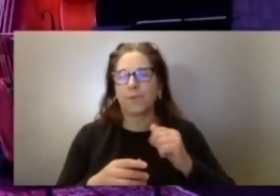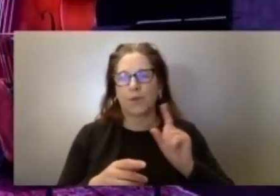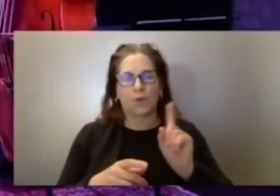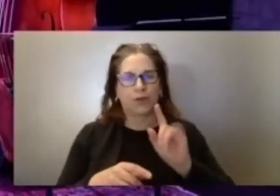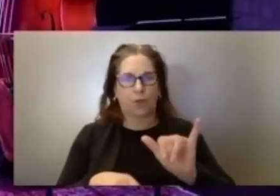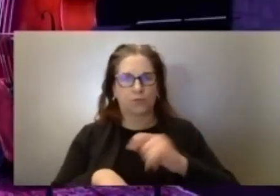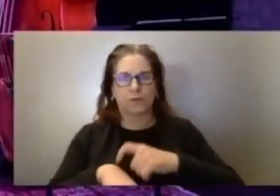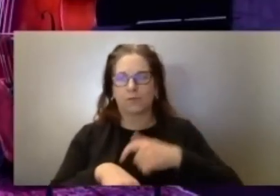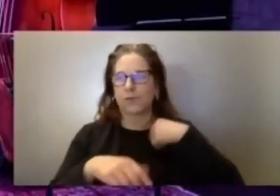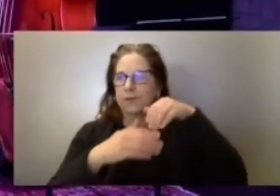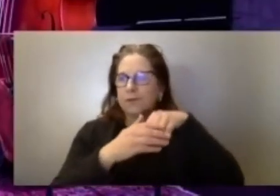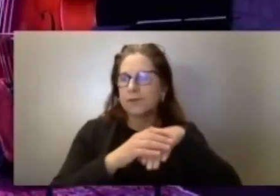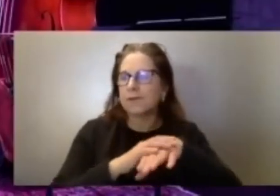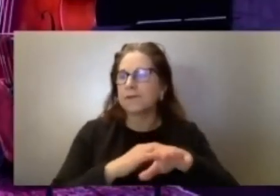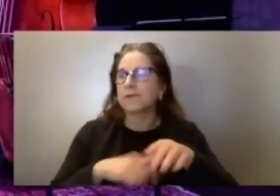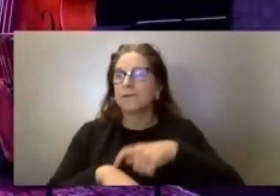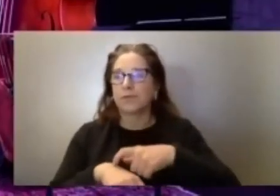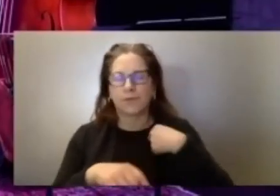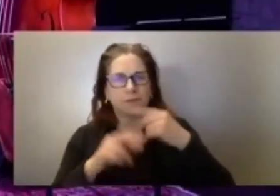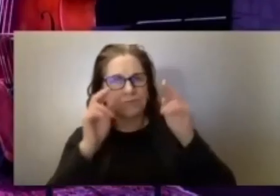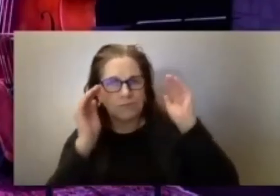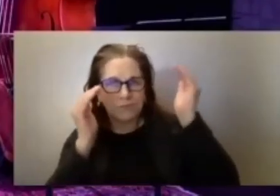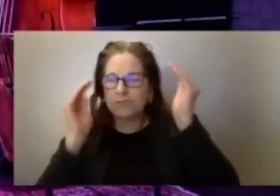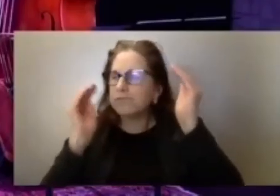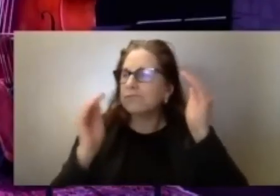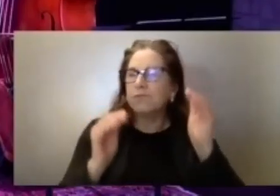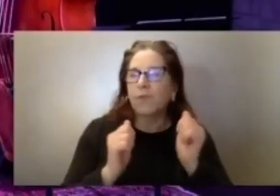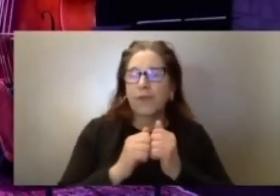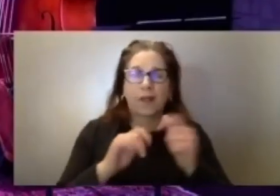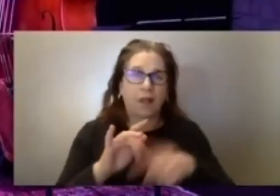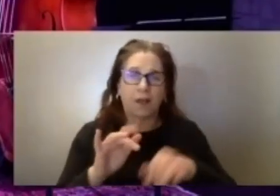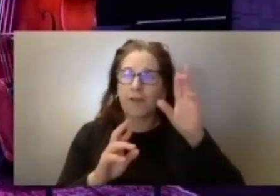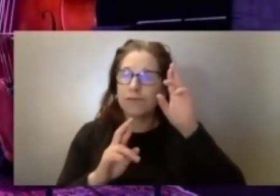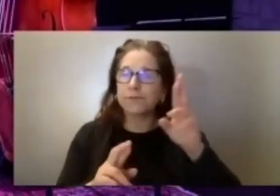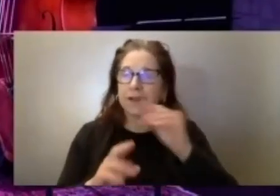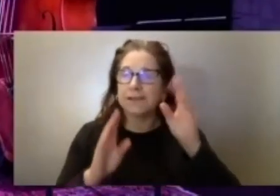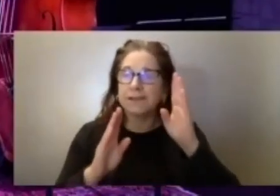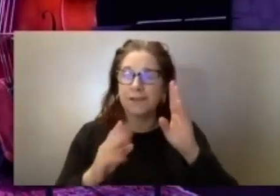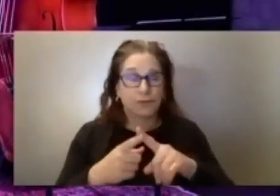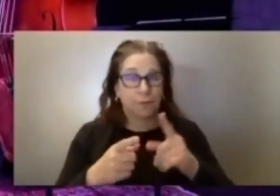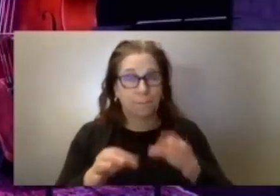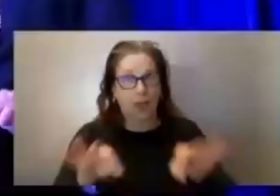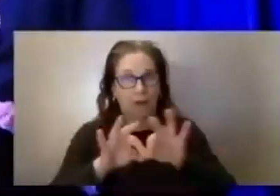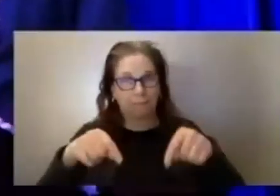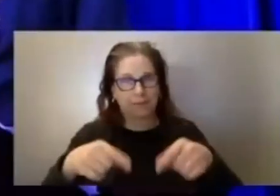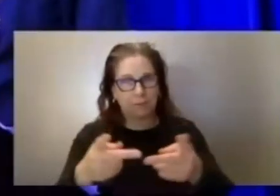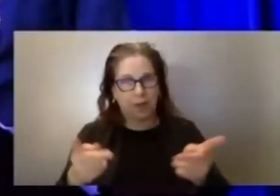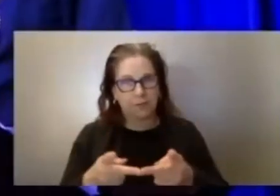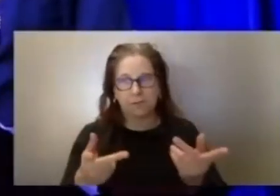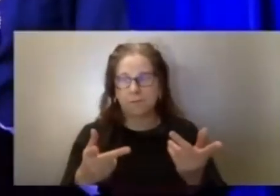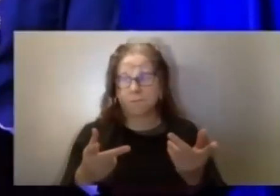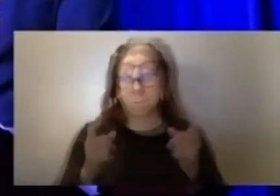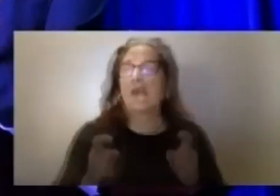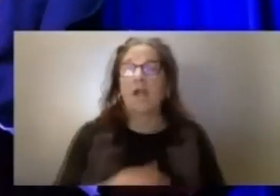into, times in which we are reckoning with our lack of respect and attention to what matters in this place.